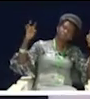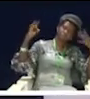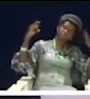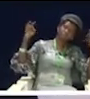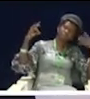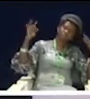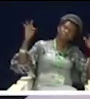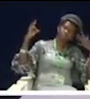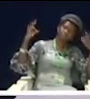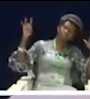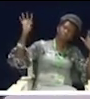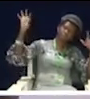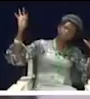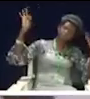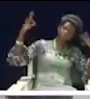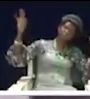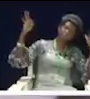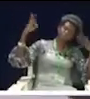Nine.